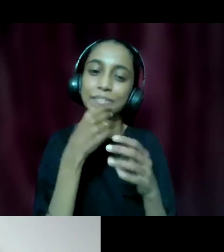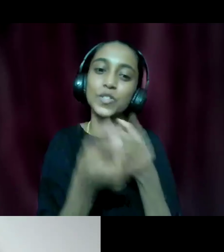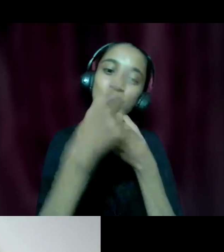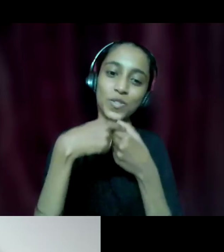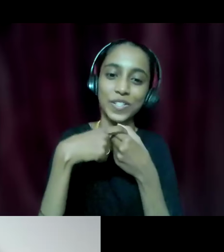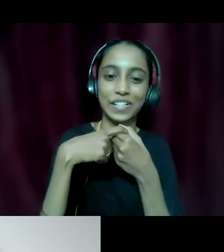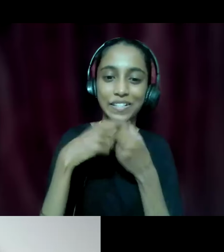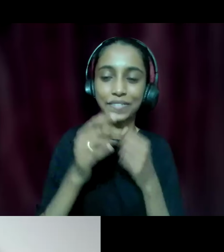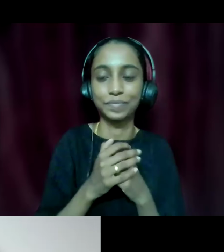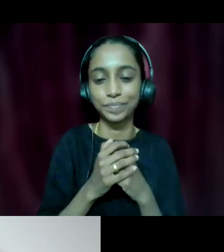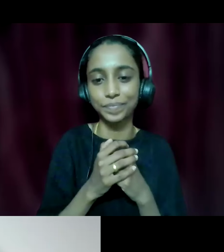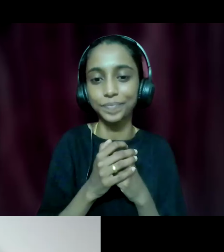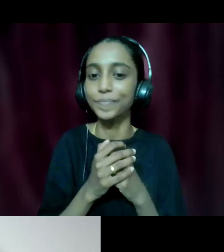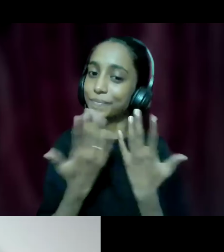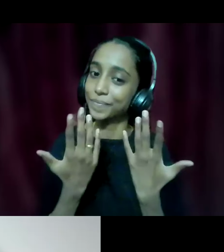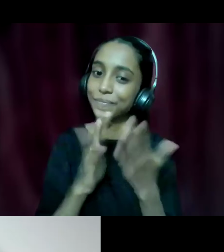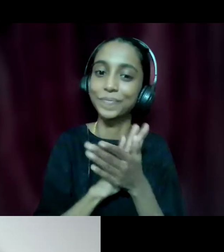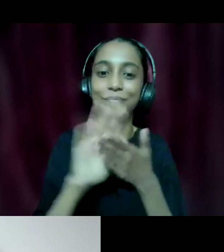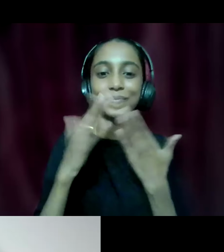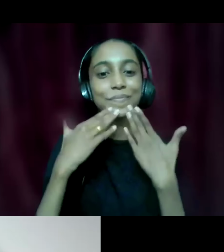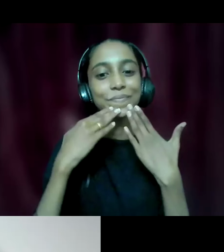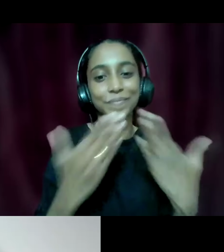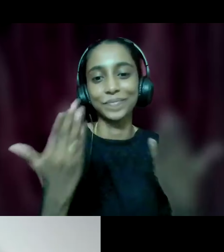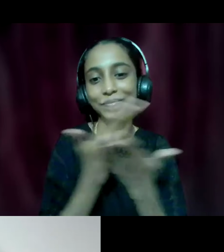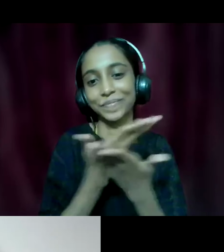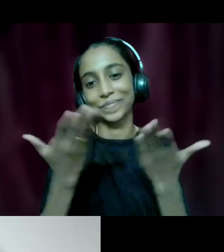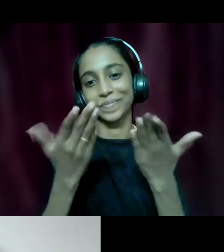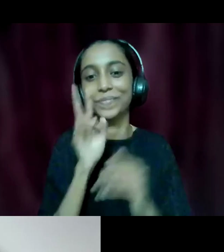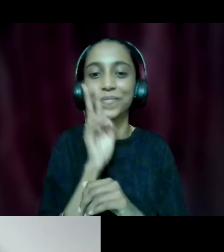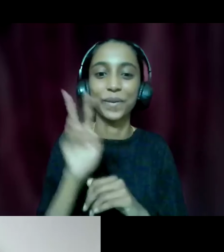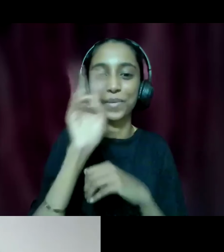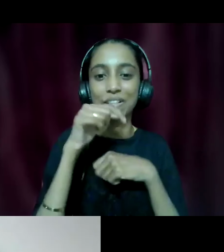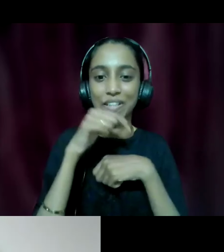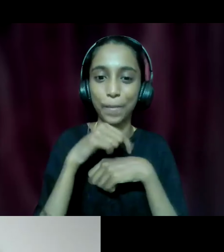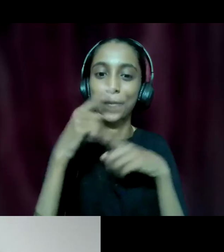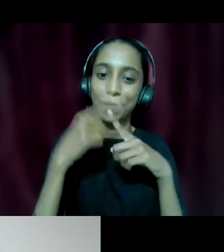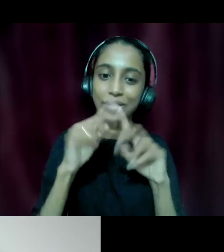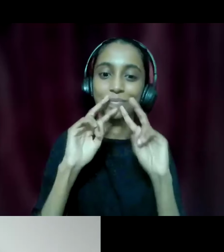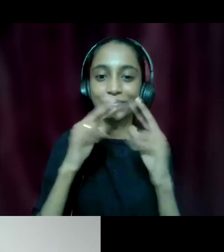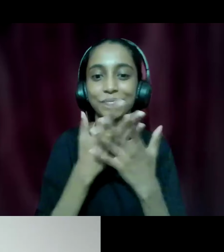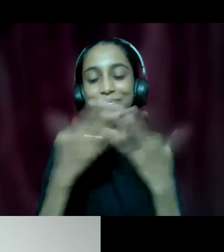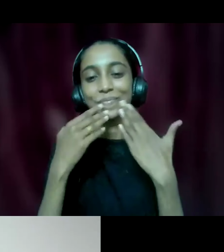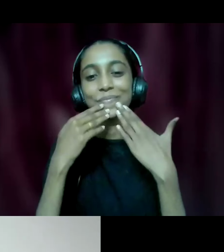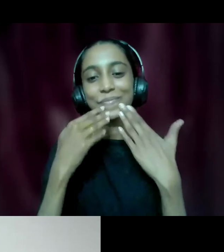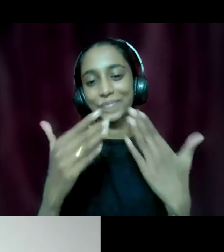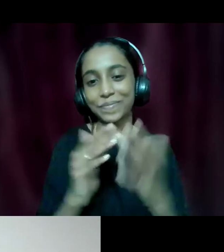well. And with that, I thank everyone for their valuable time and for their responses. Thank you.